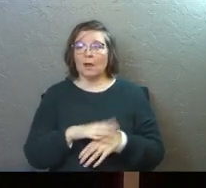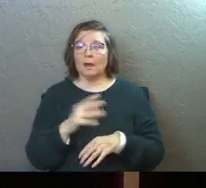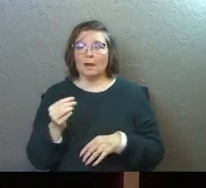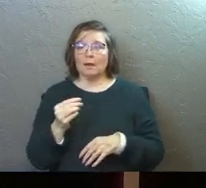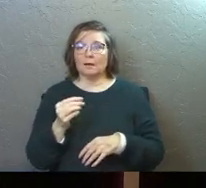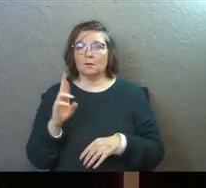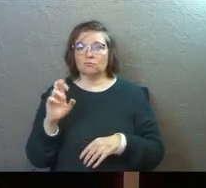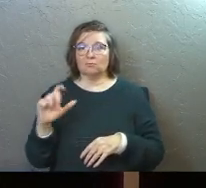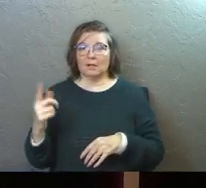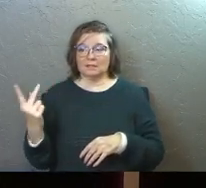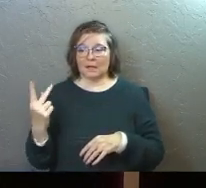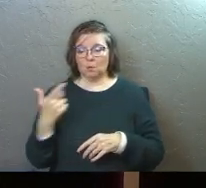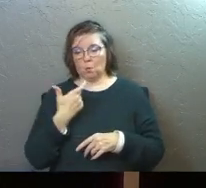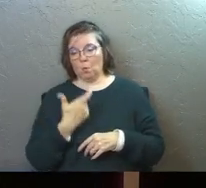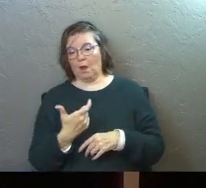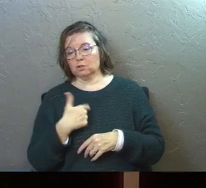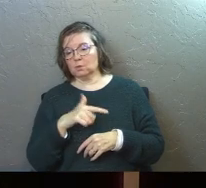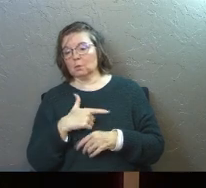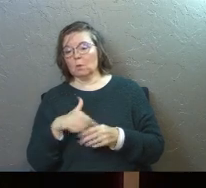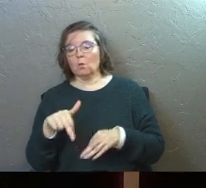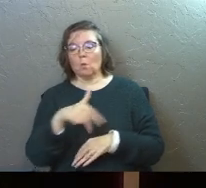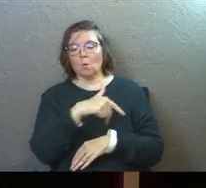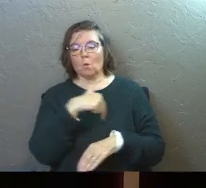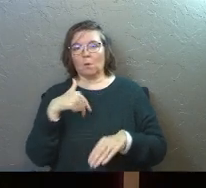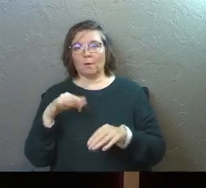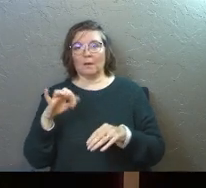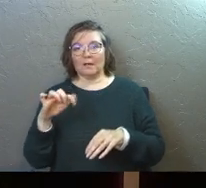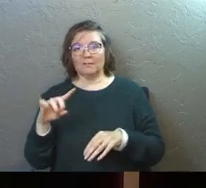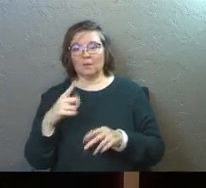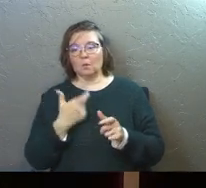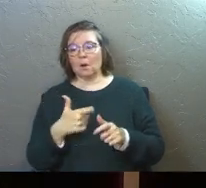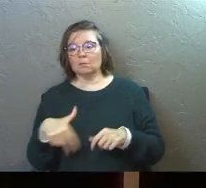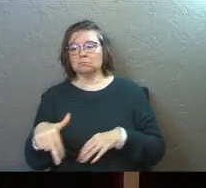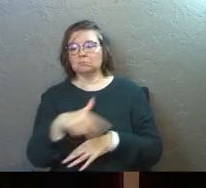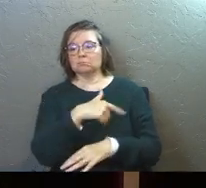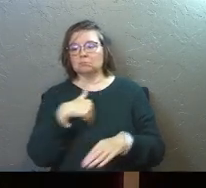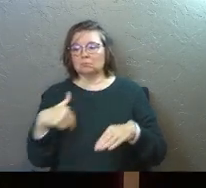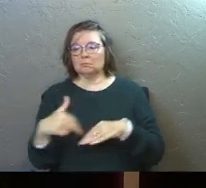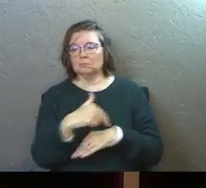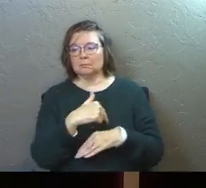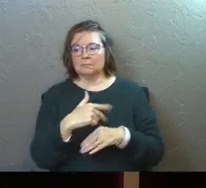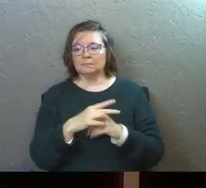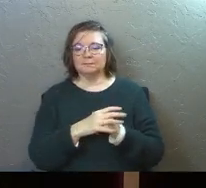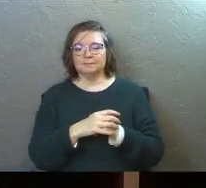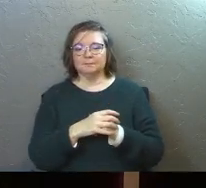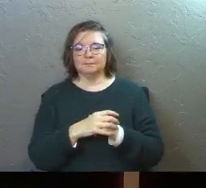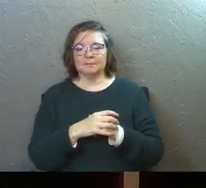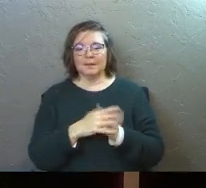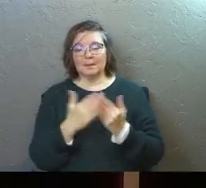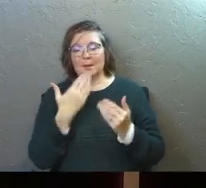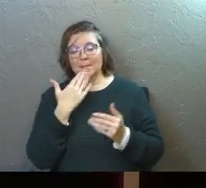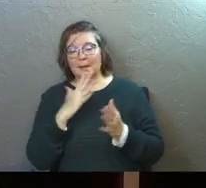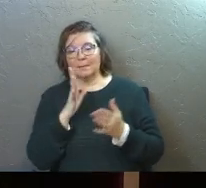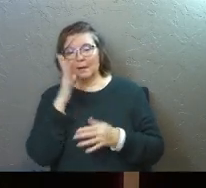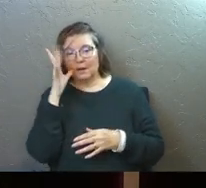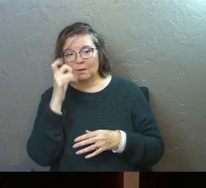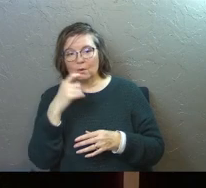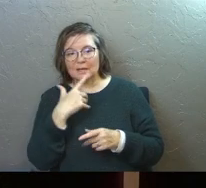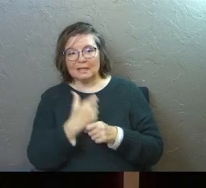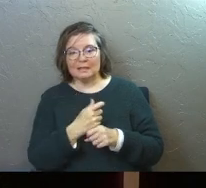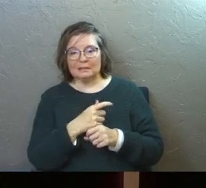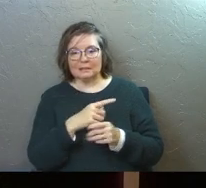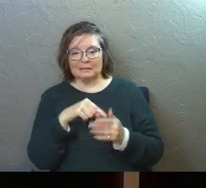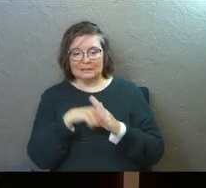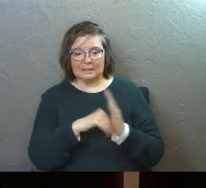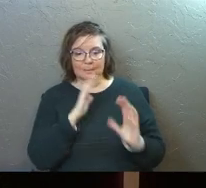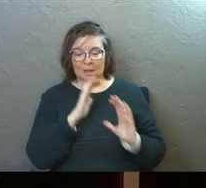and Rachel and I were, you know, watching the game. We kind of are walking around the field, just watching as we walk and talking. And maybe bad parenting moment. We're like kind of getting to this